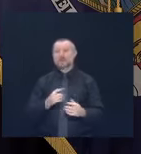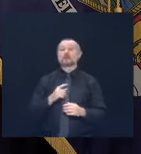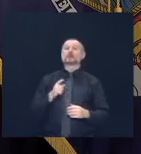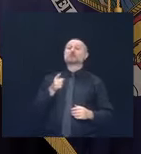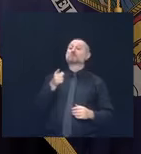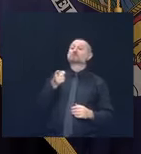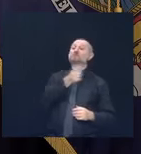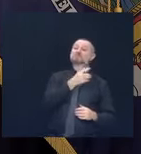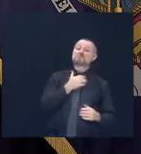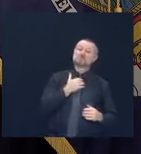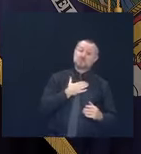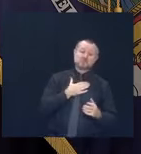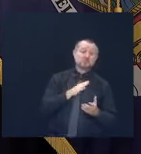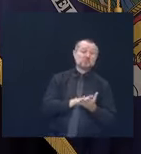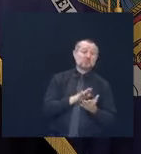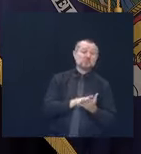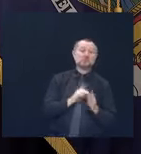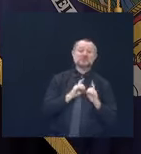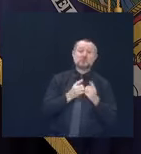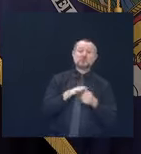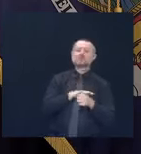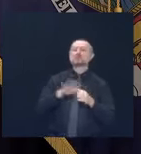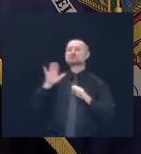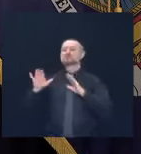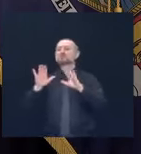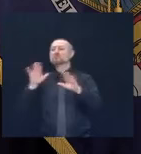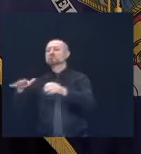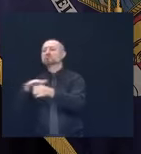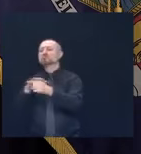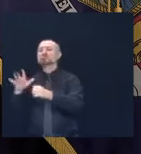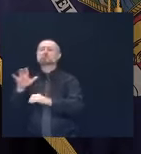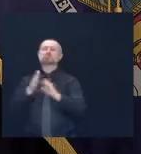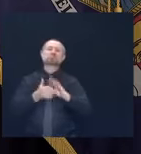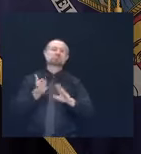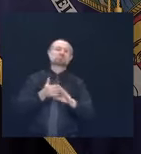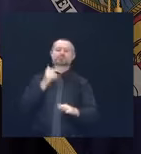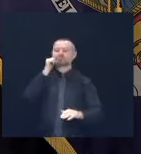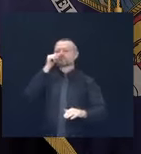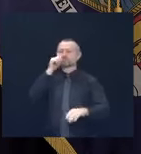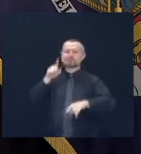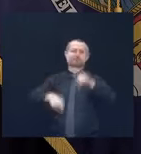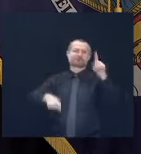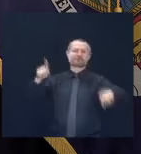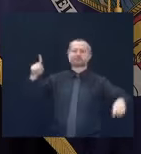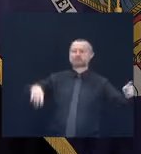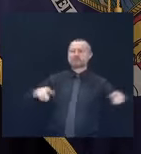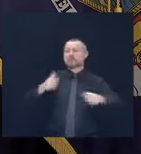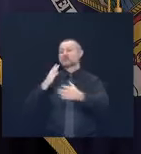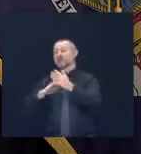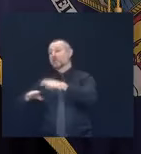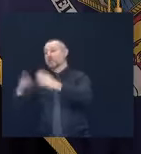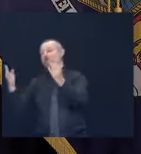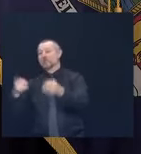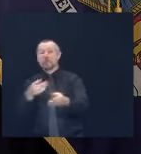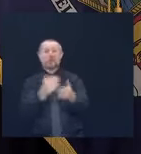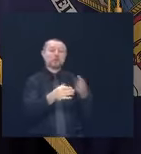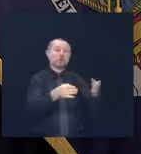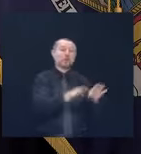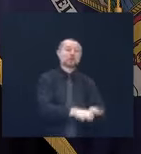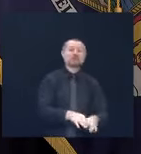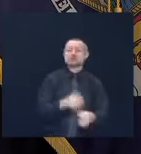the state. You have 700. They're all doing different things. Some are open, some are closed, some are remote, some are hybrid.